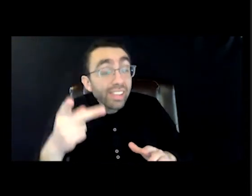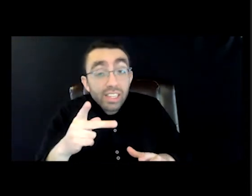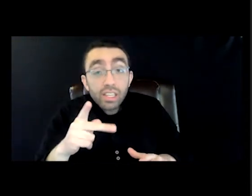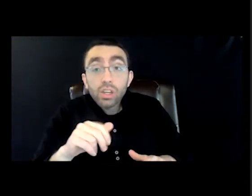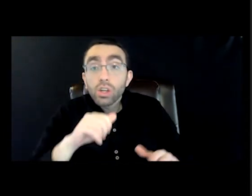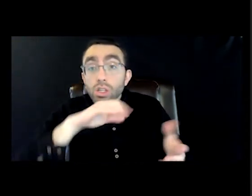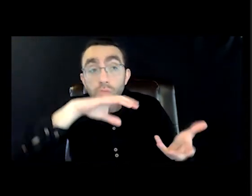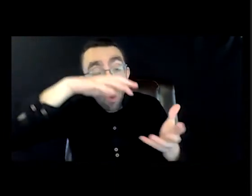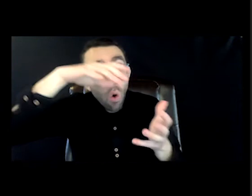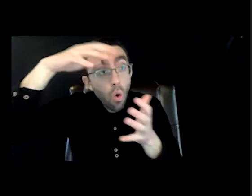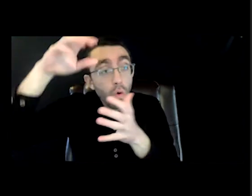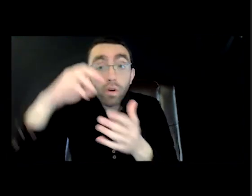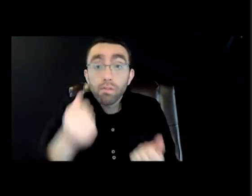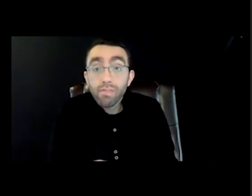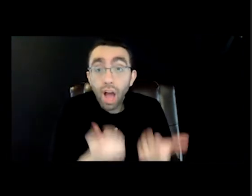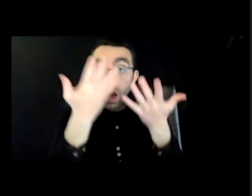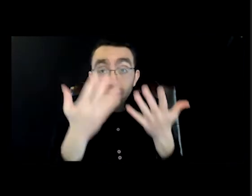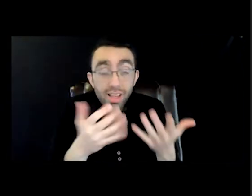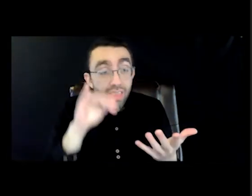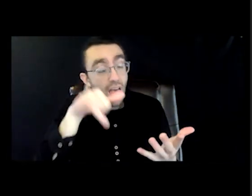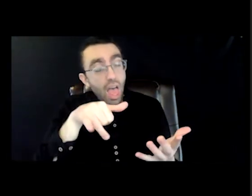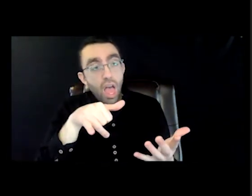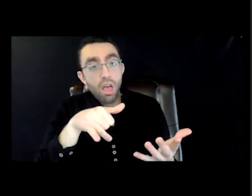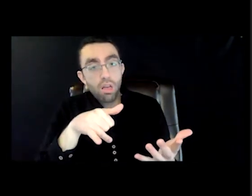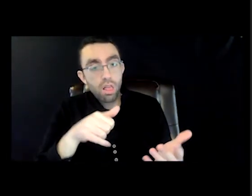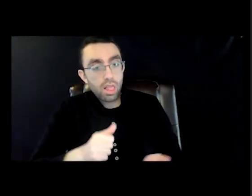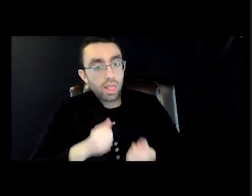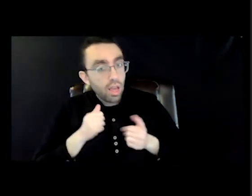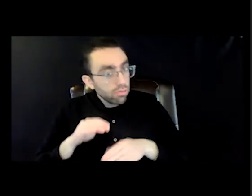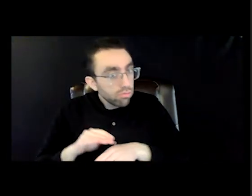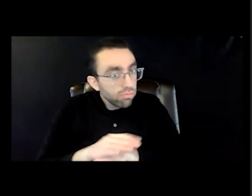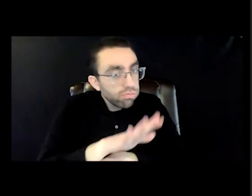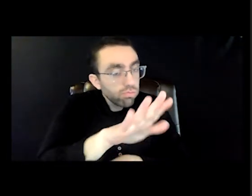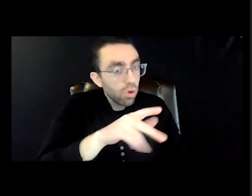wildfire? Because all of those things are impacts, right?